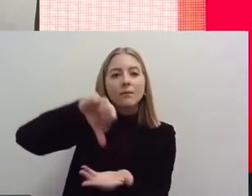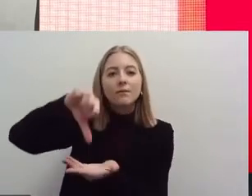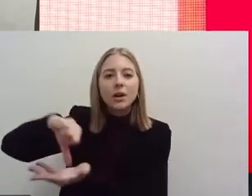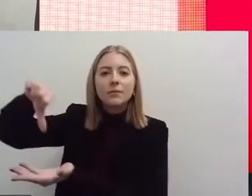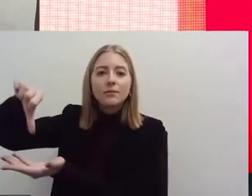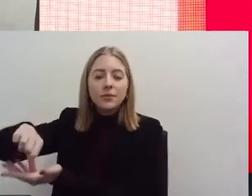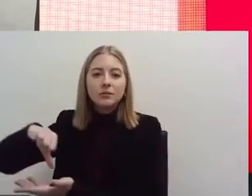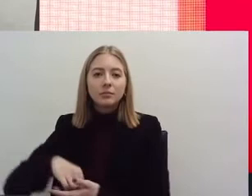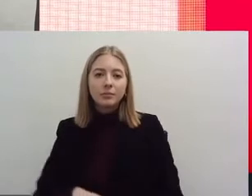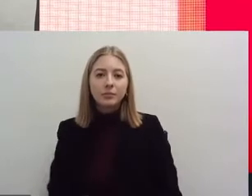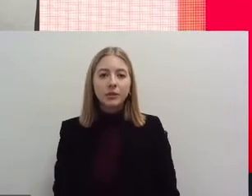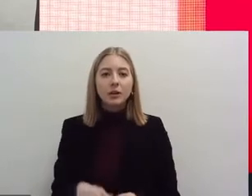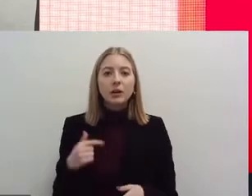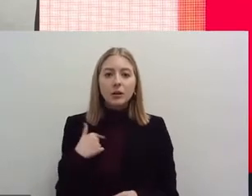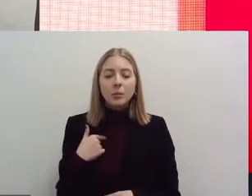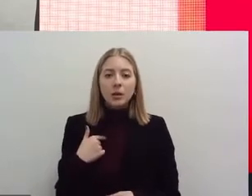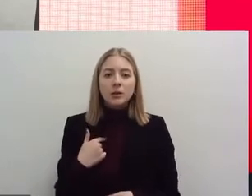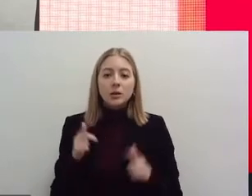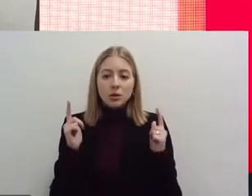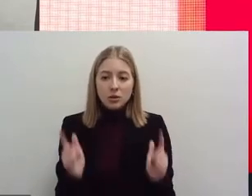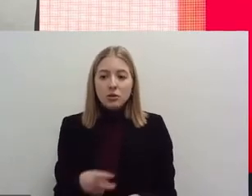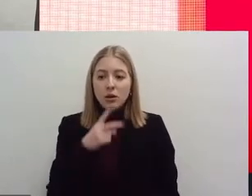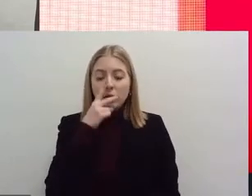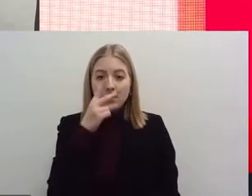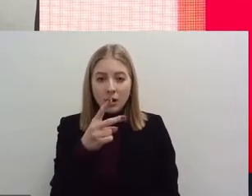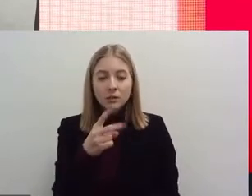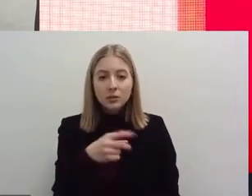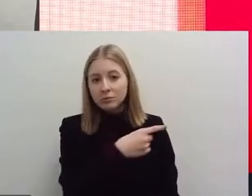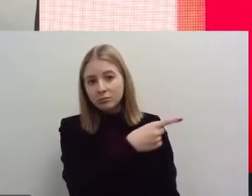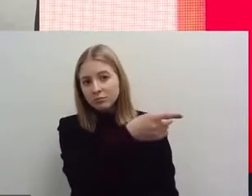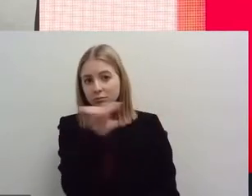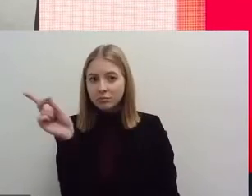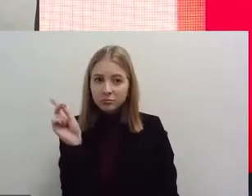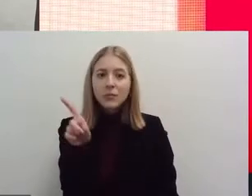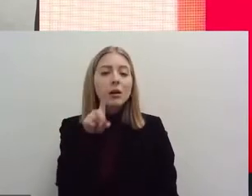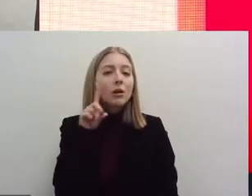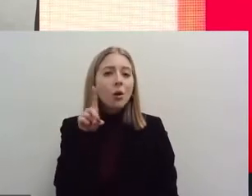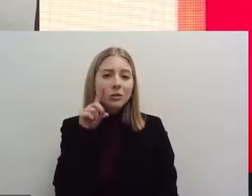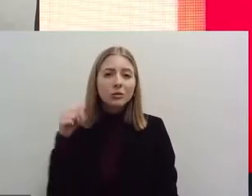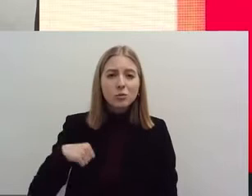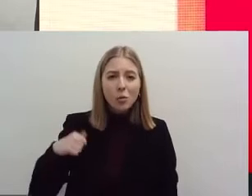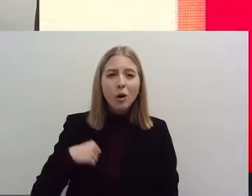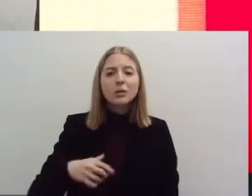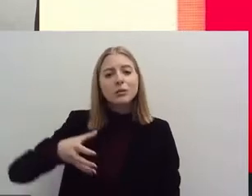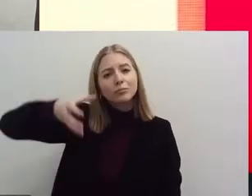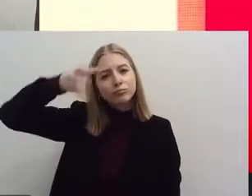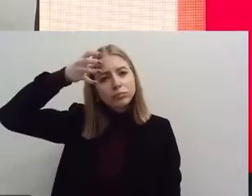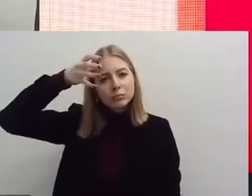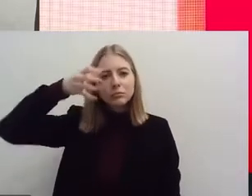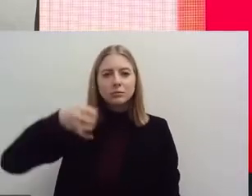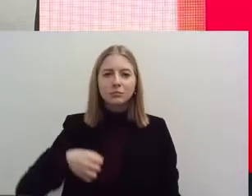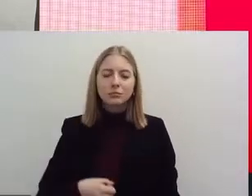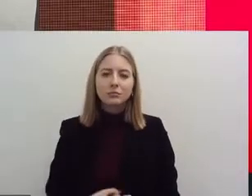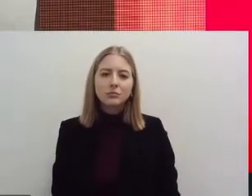mostly, with having education, having the means to participate and to actually be on this stage. I do not